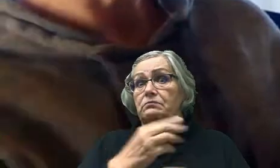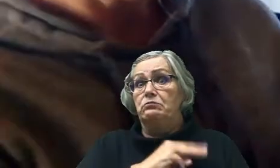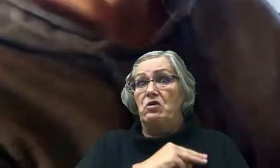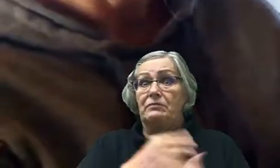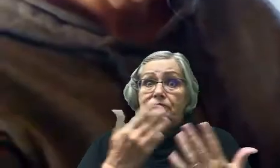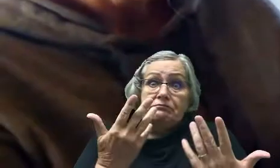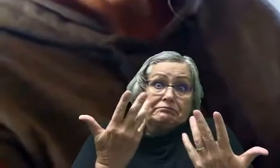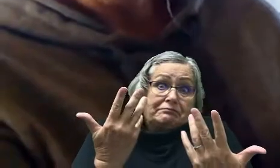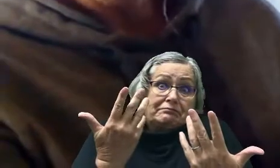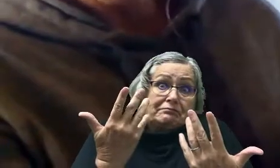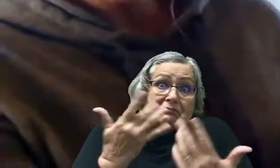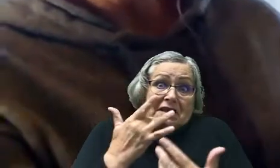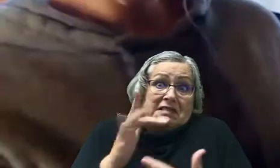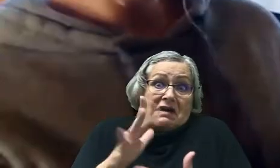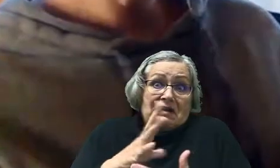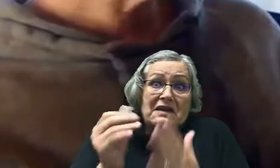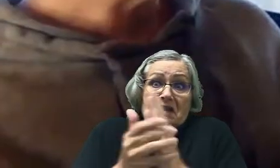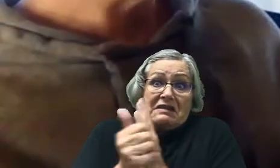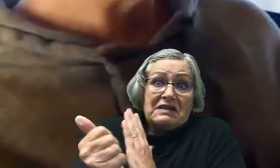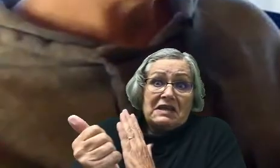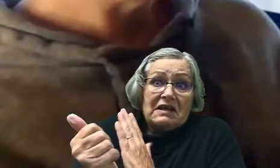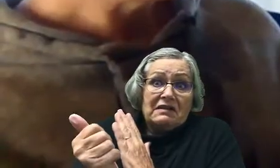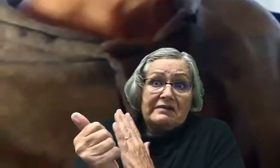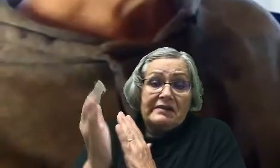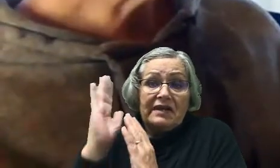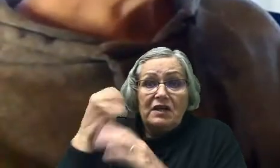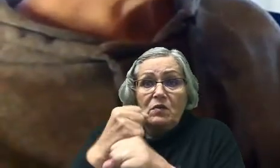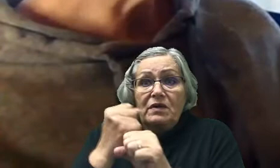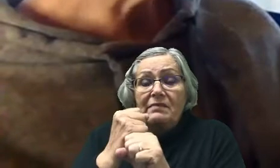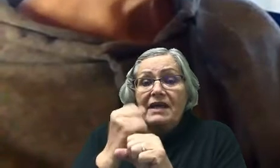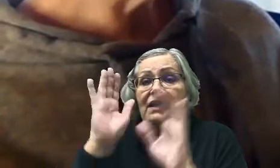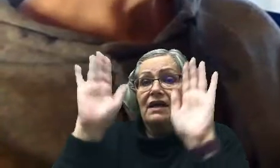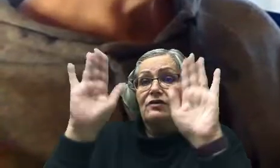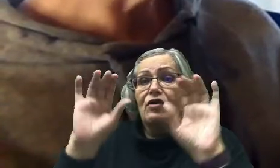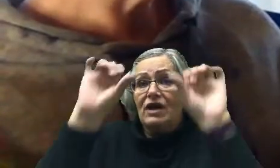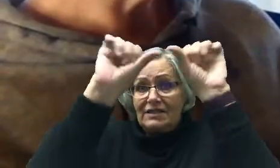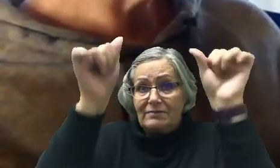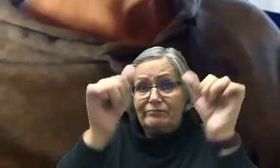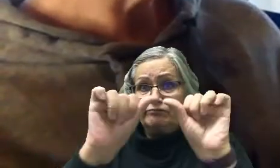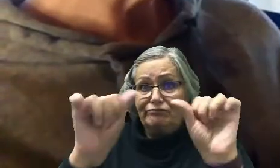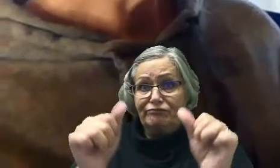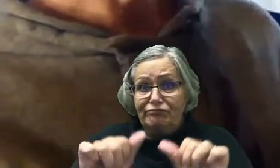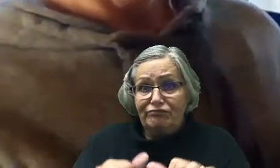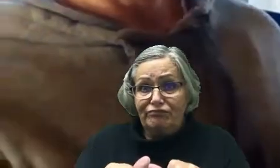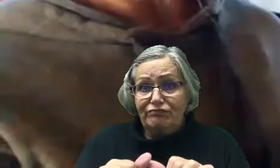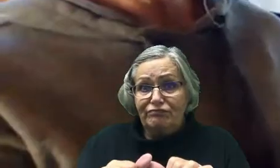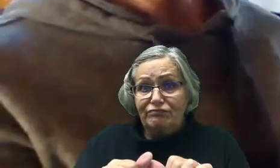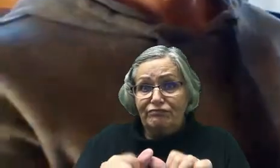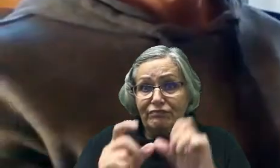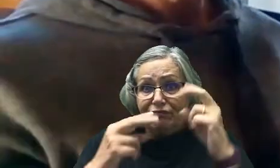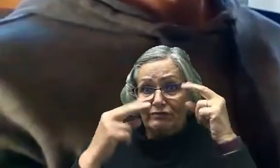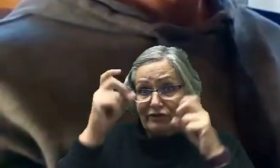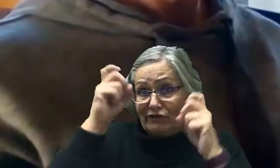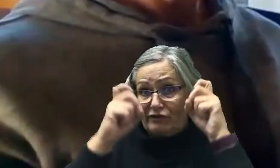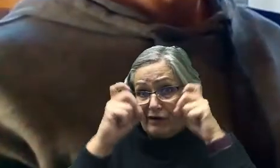Morris shrugged. A little luck and a little skill. It's going to make some jack-o'-lantern, said Desmond. It sure is,